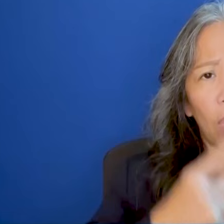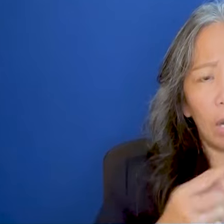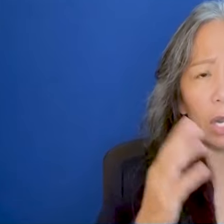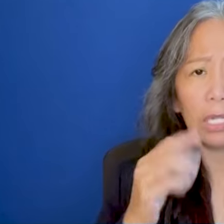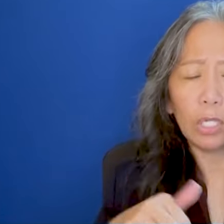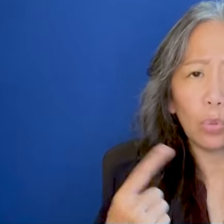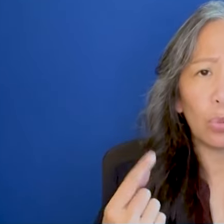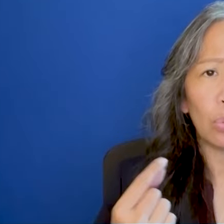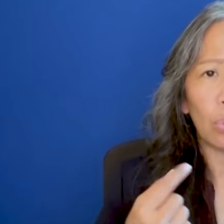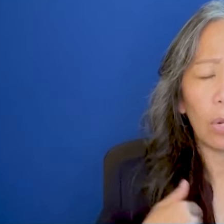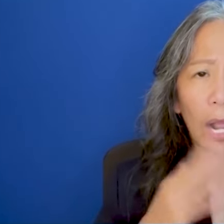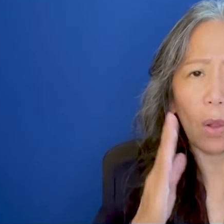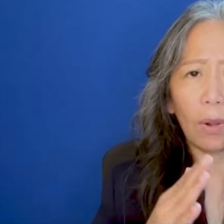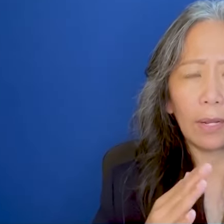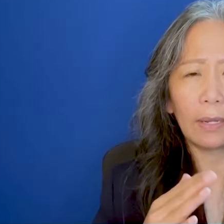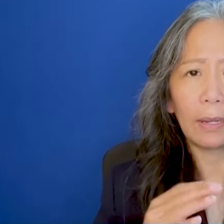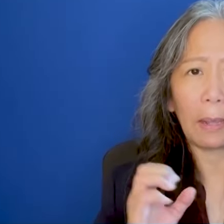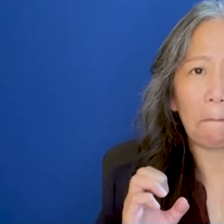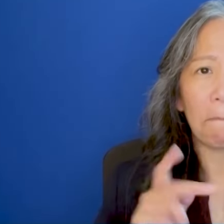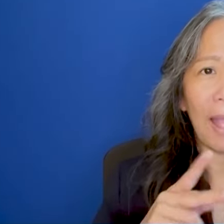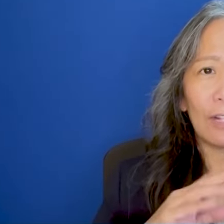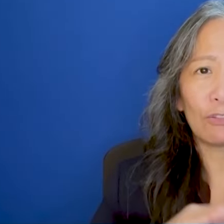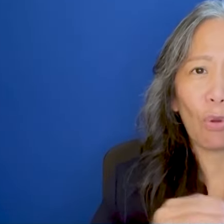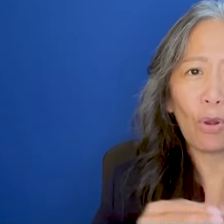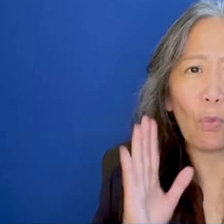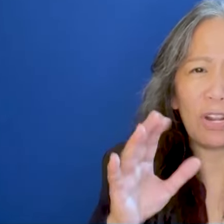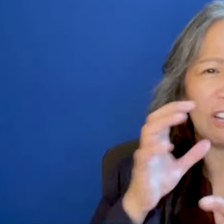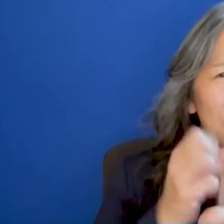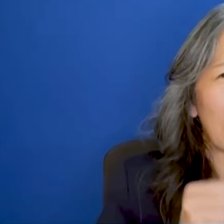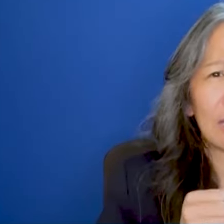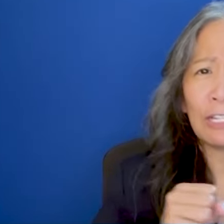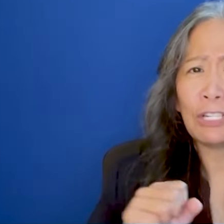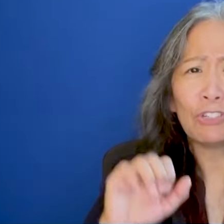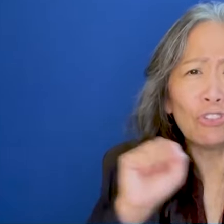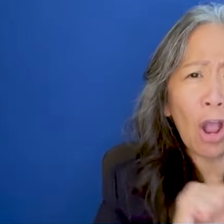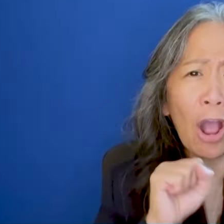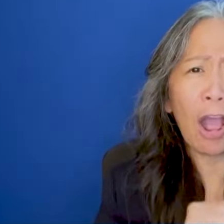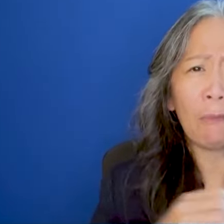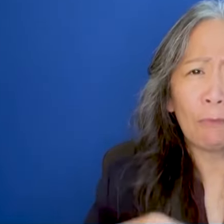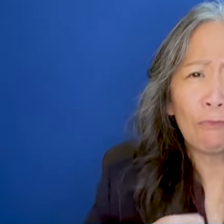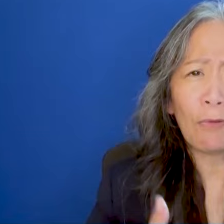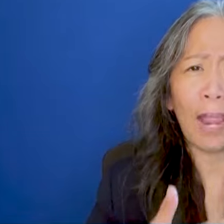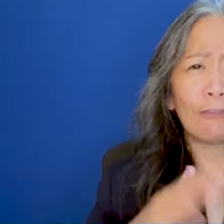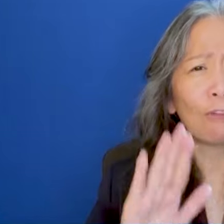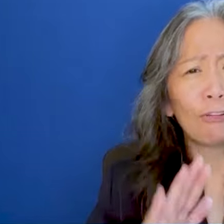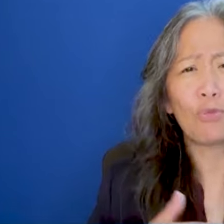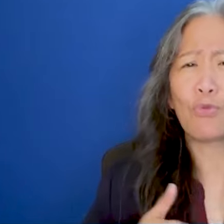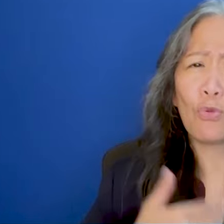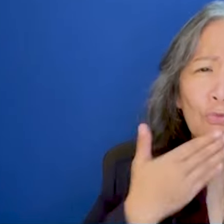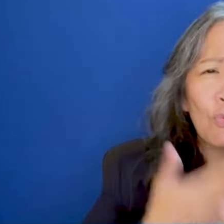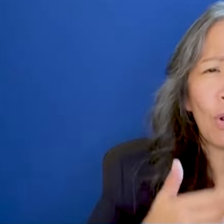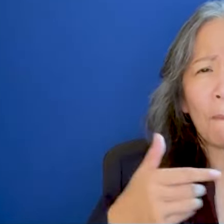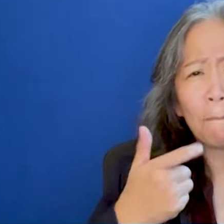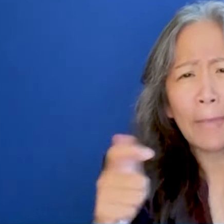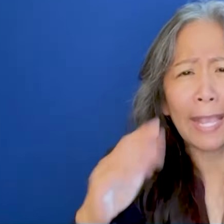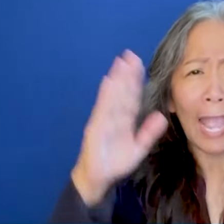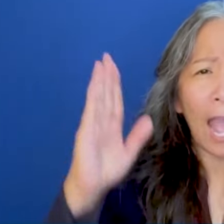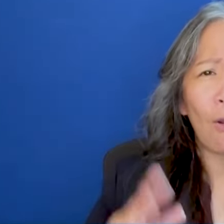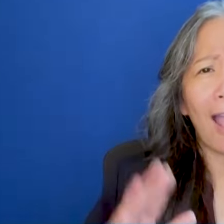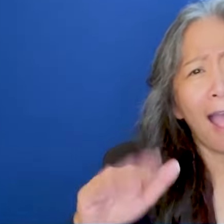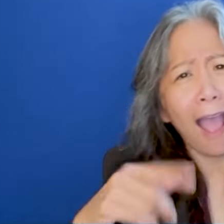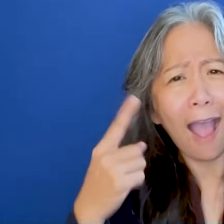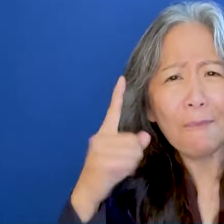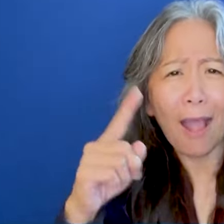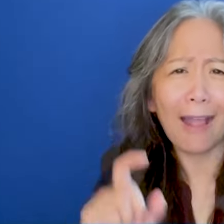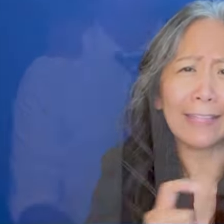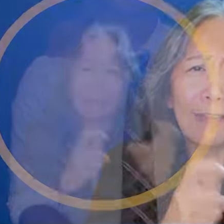brother, this is where we got to have the comeback story. We're going to get great jobs. We're going to provide them a great life. And when we're all old and have big houses, I'm going to tell